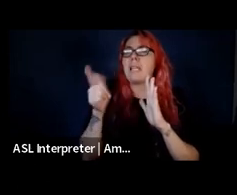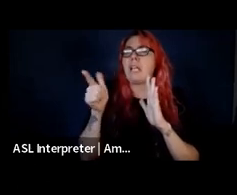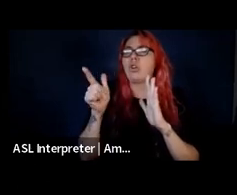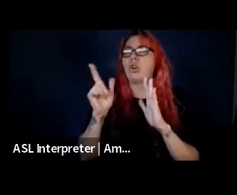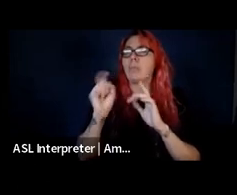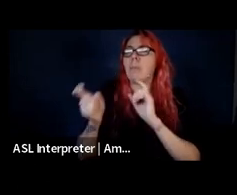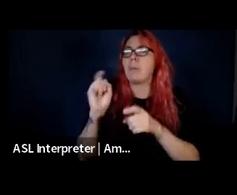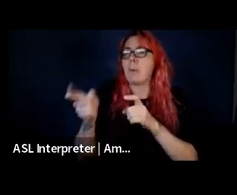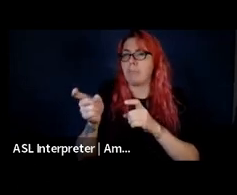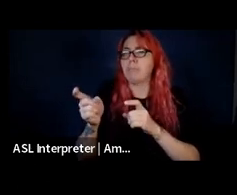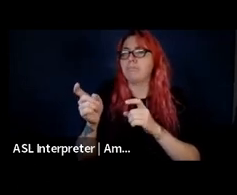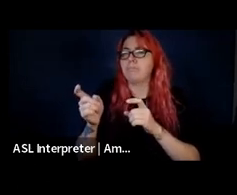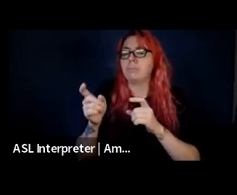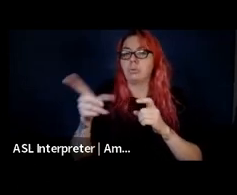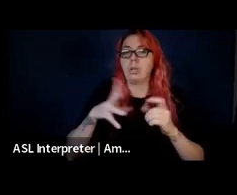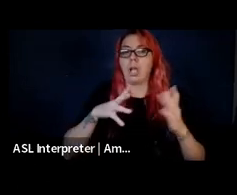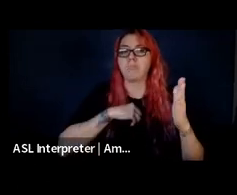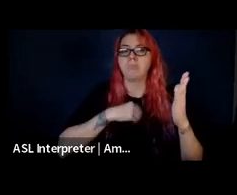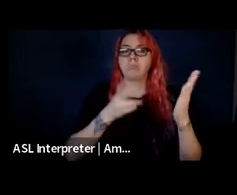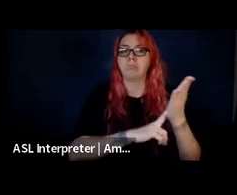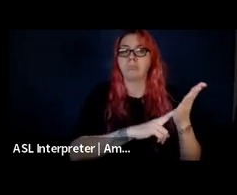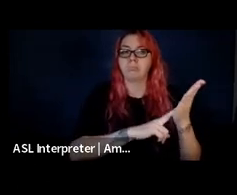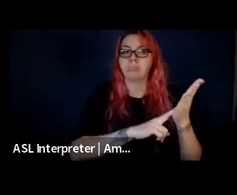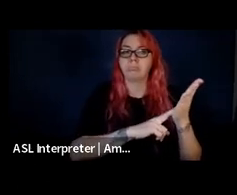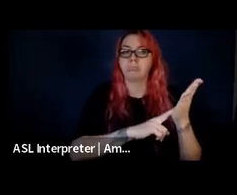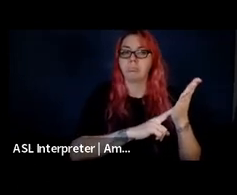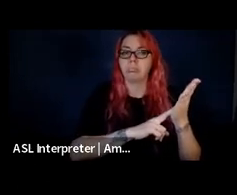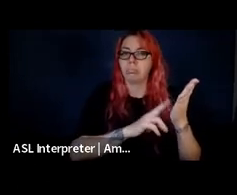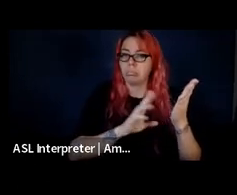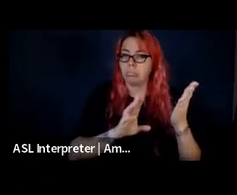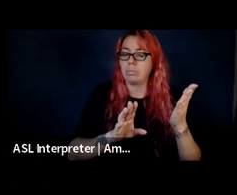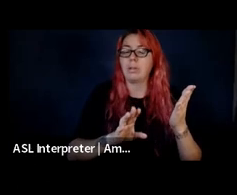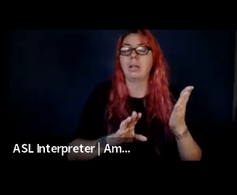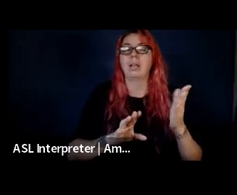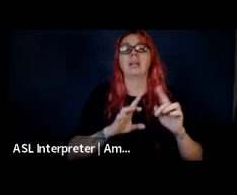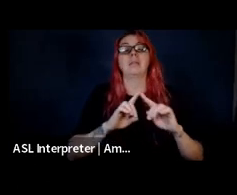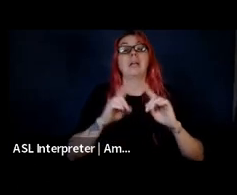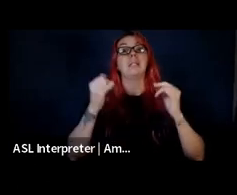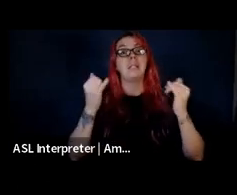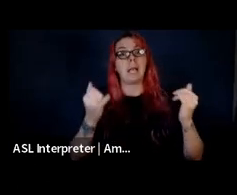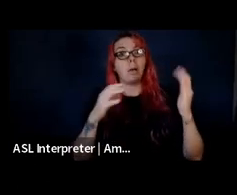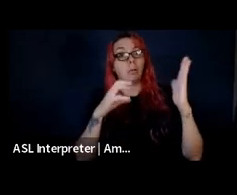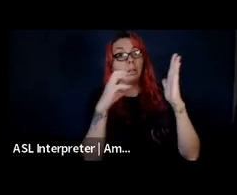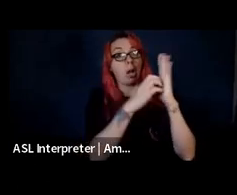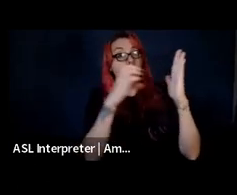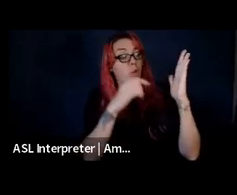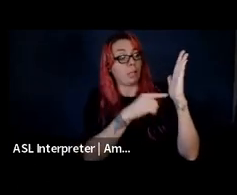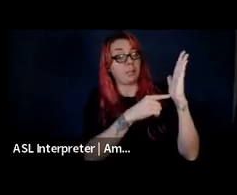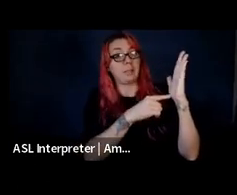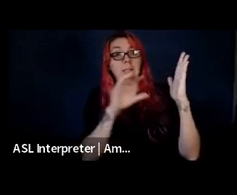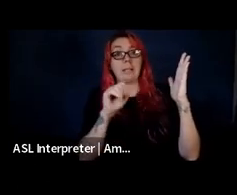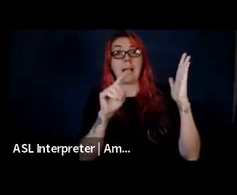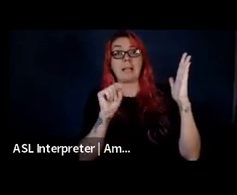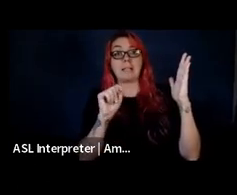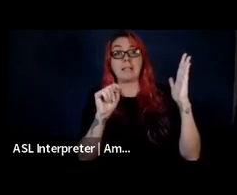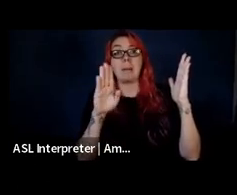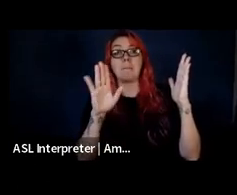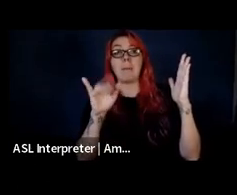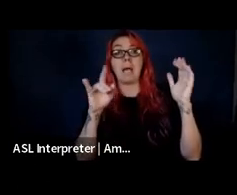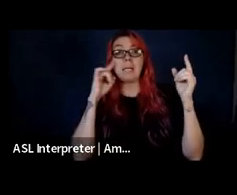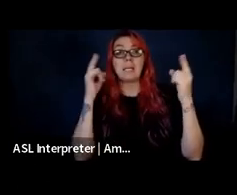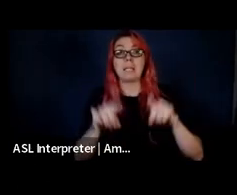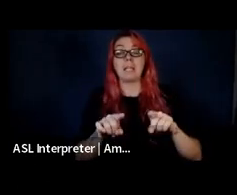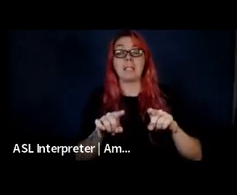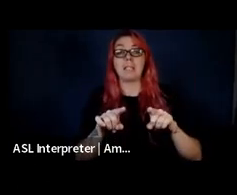What we've done now is we have told the engagers, so we've got it in the contract now, that they must have an idea